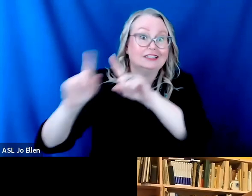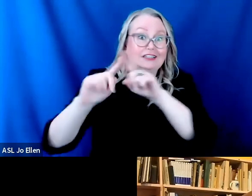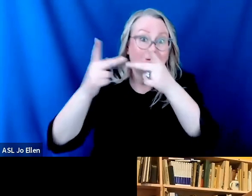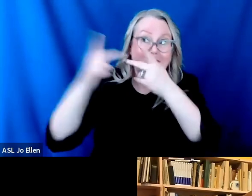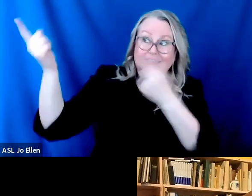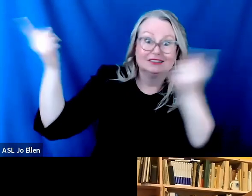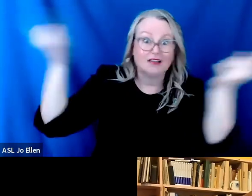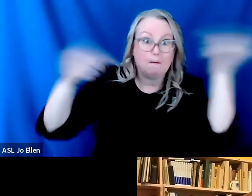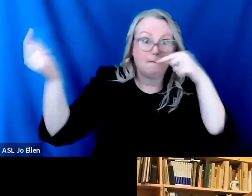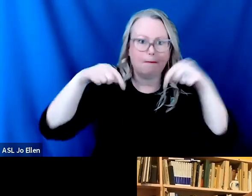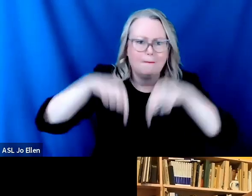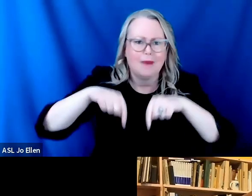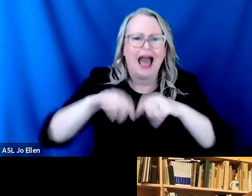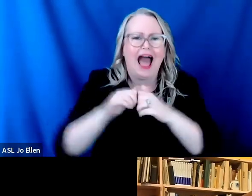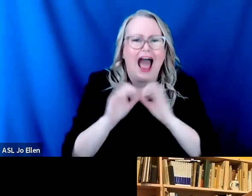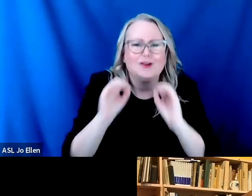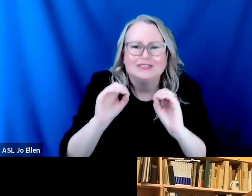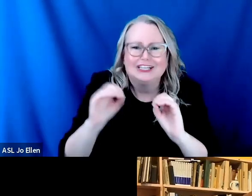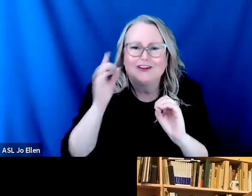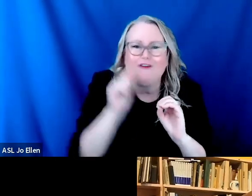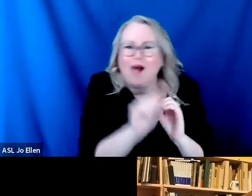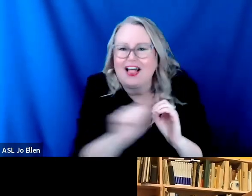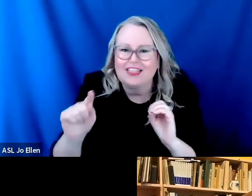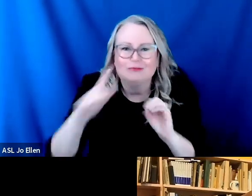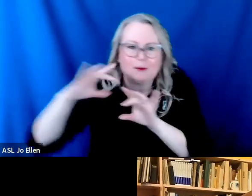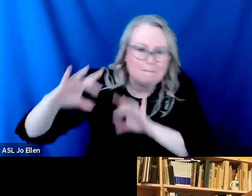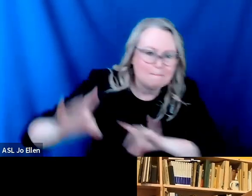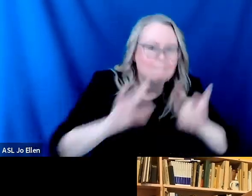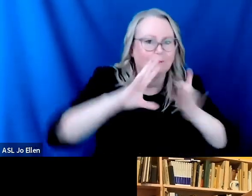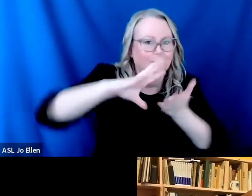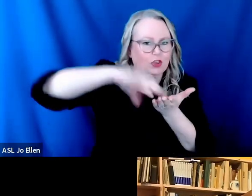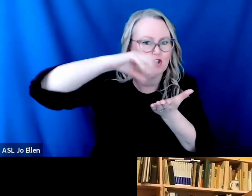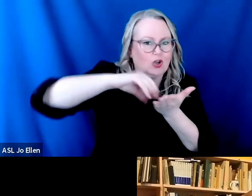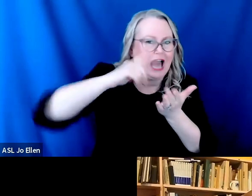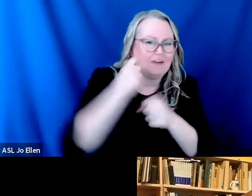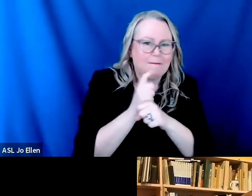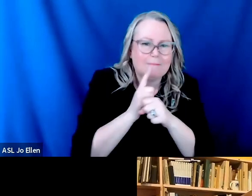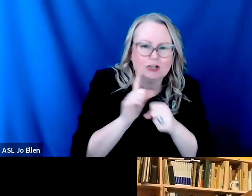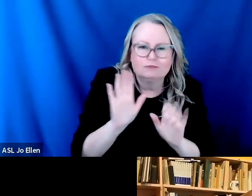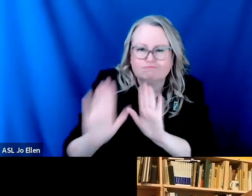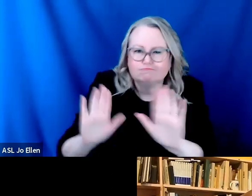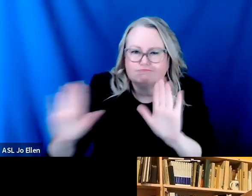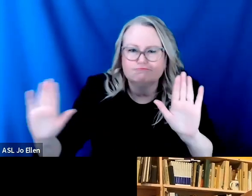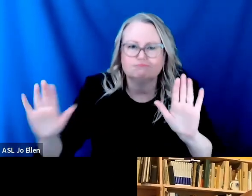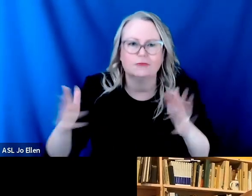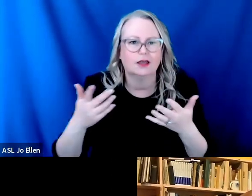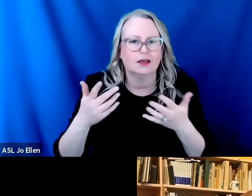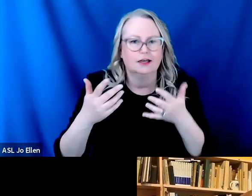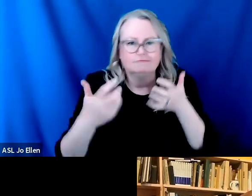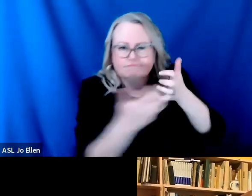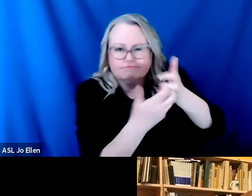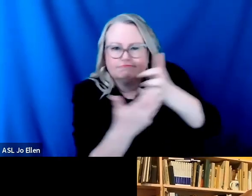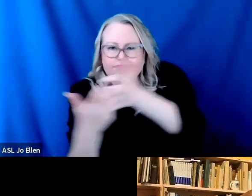appreciations, the education for them needs to be differential, needs to be different, needs to be